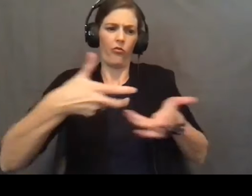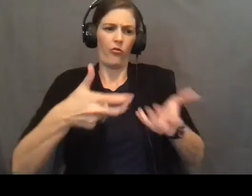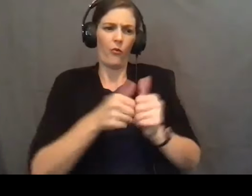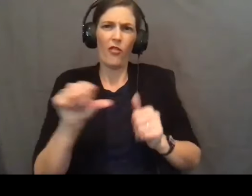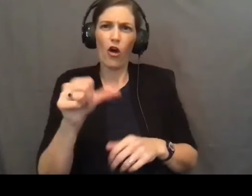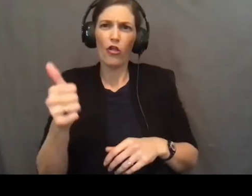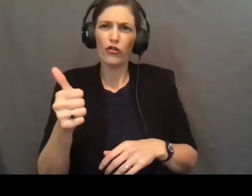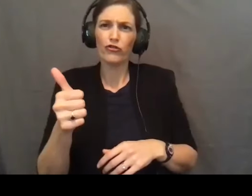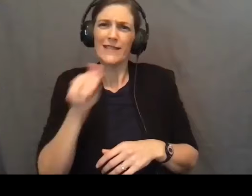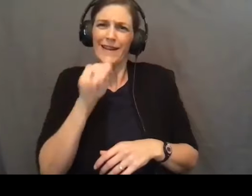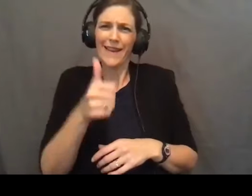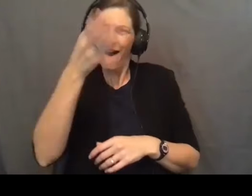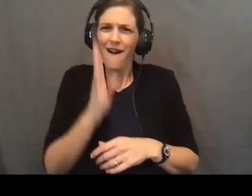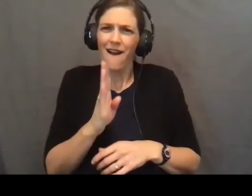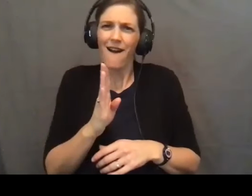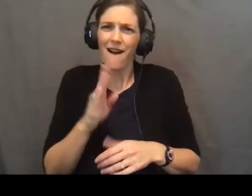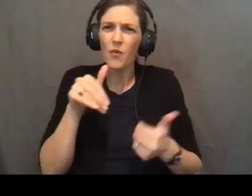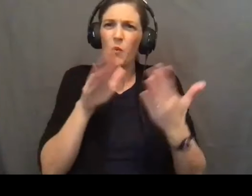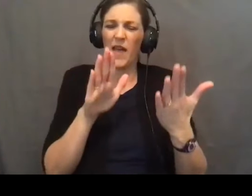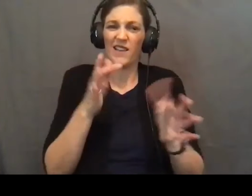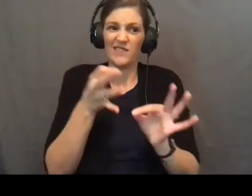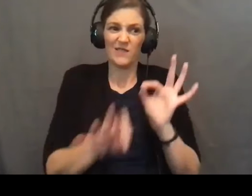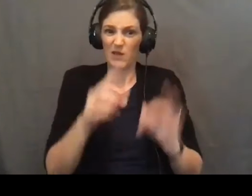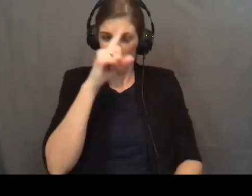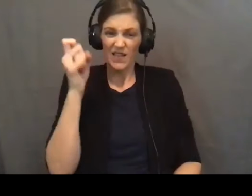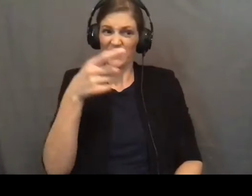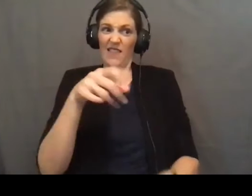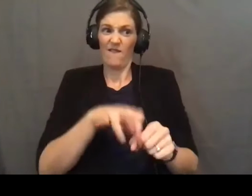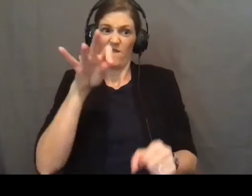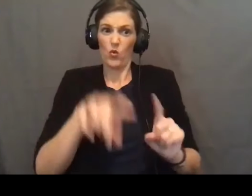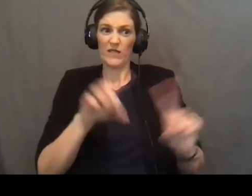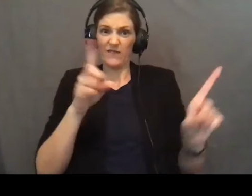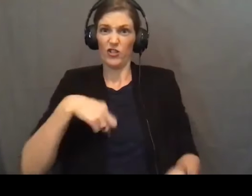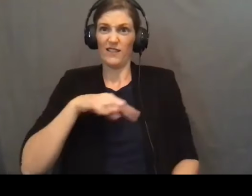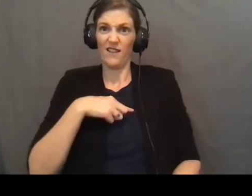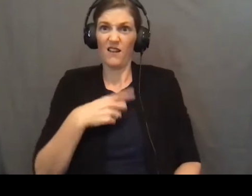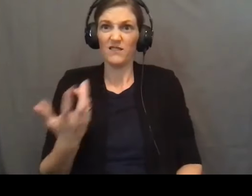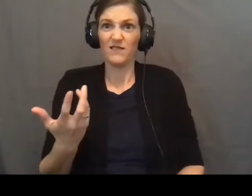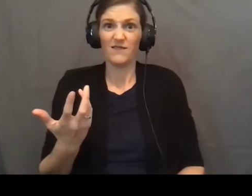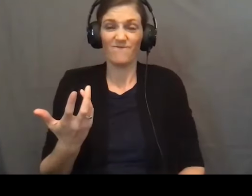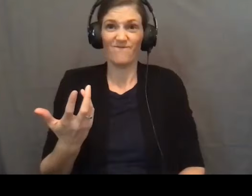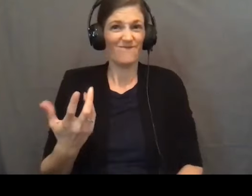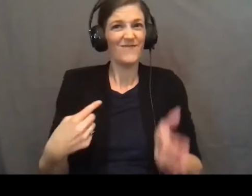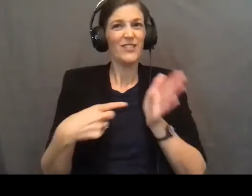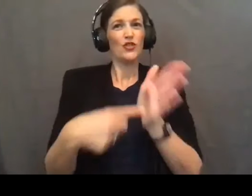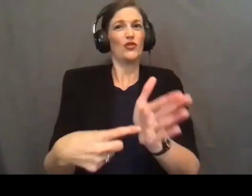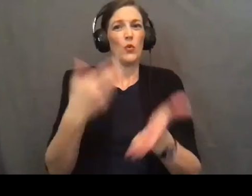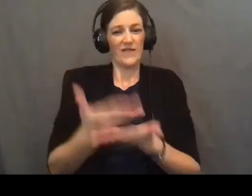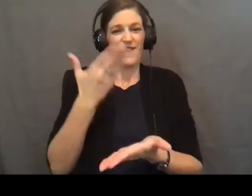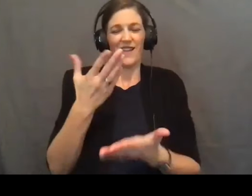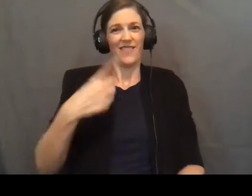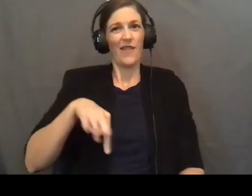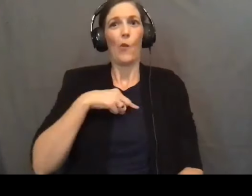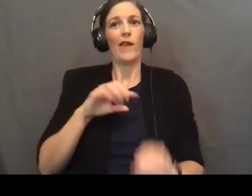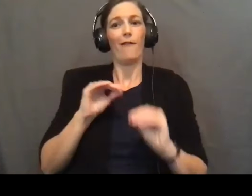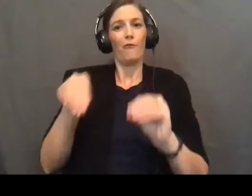or ungodly way, simply because they vote differently than we do, it reveals the fact that we have